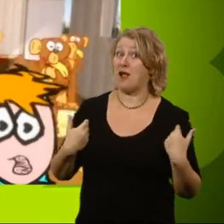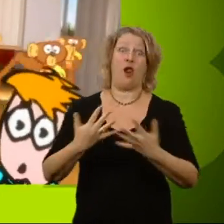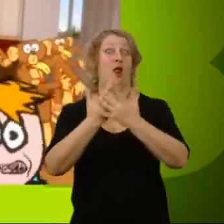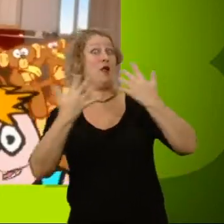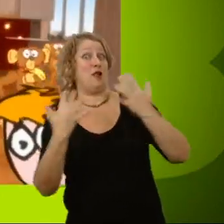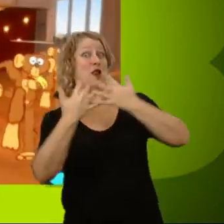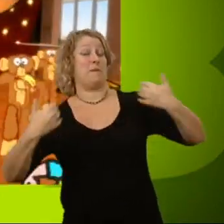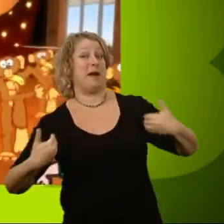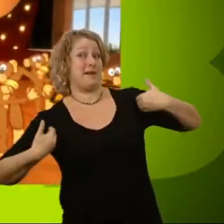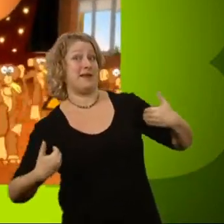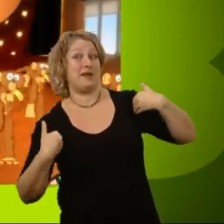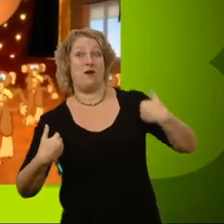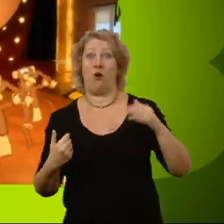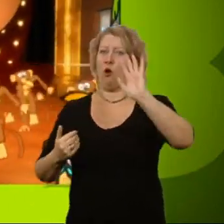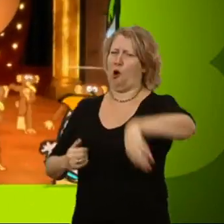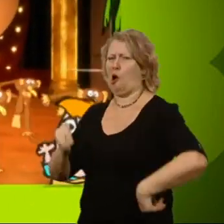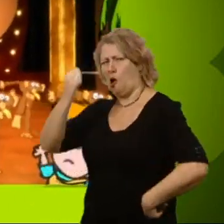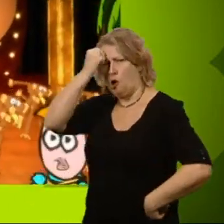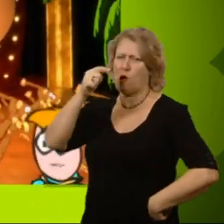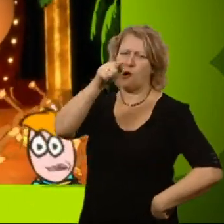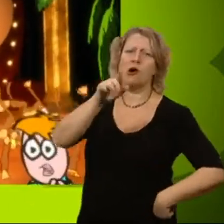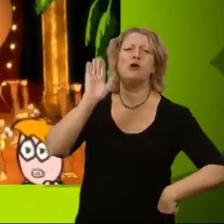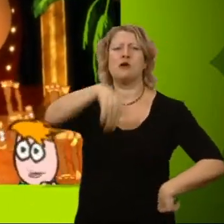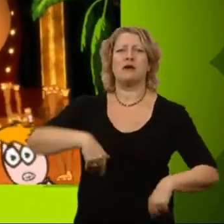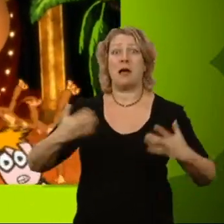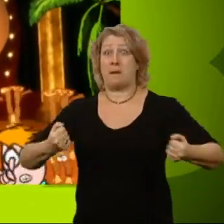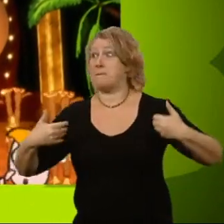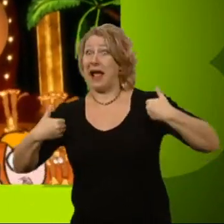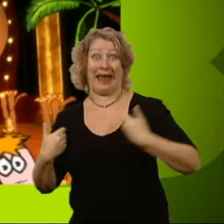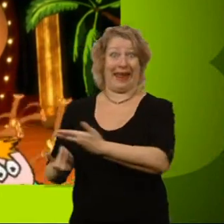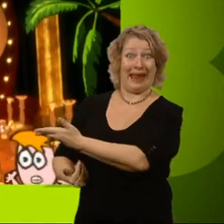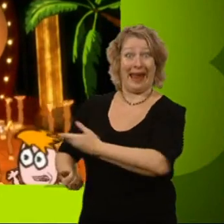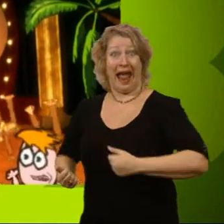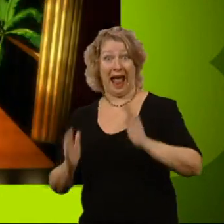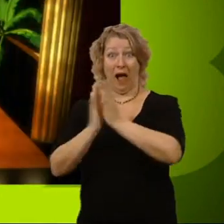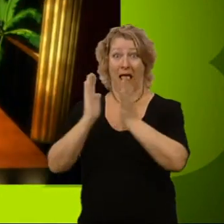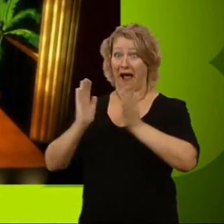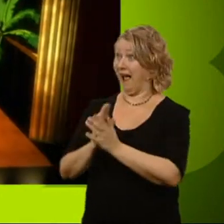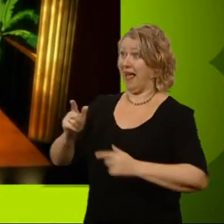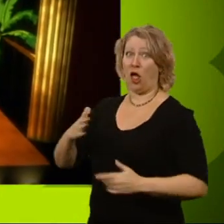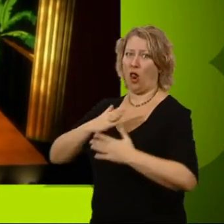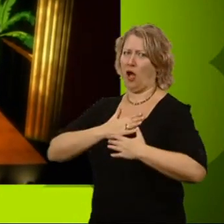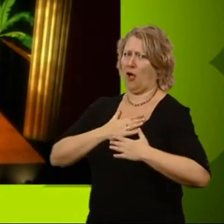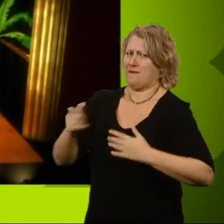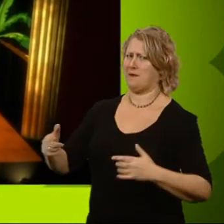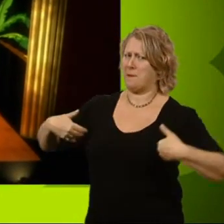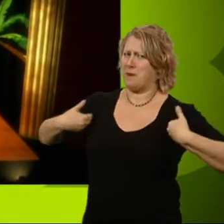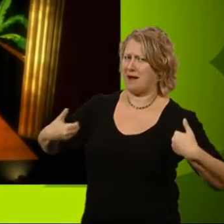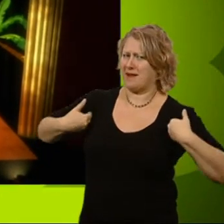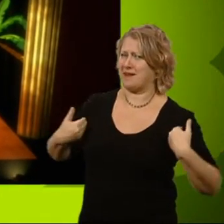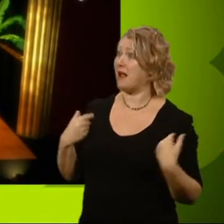For you know that it's the monkeys I adore. If my love said that she did not love those monkeys, I wouldn't love